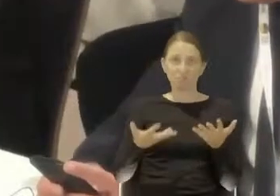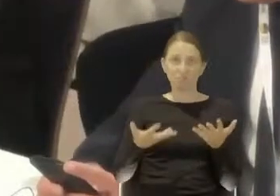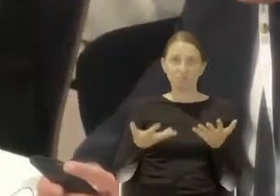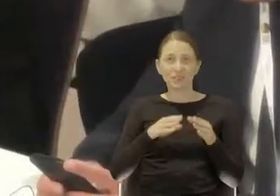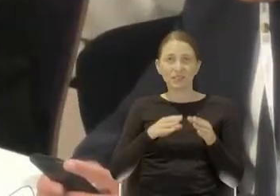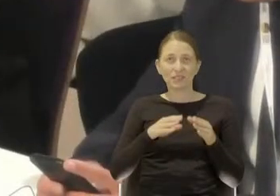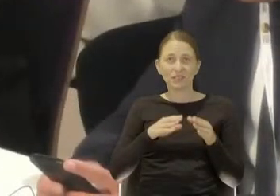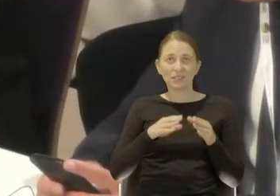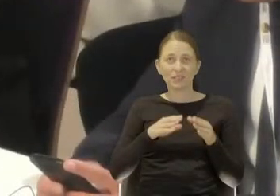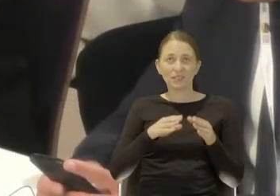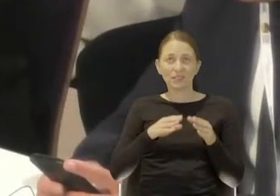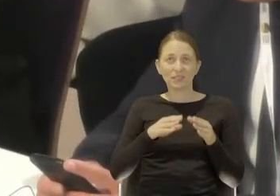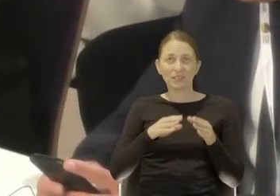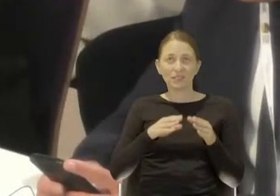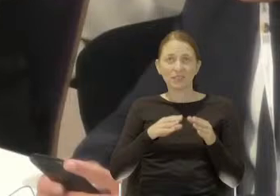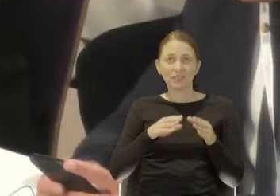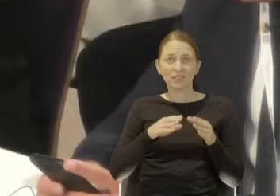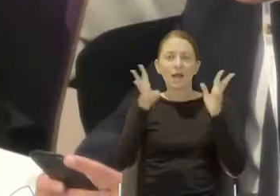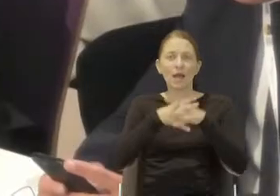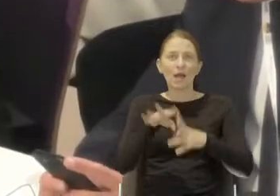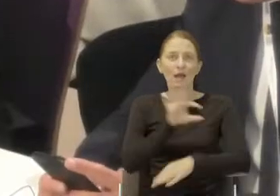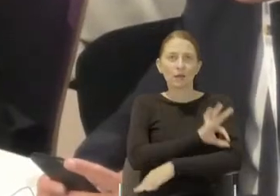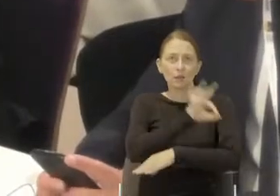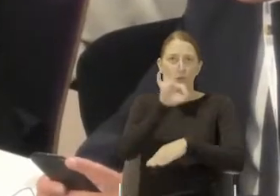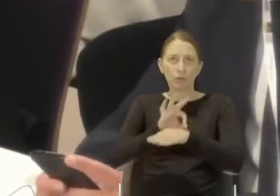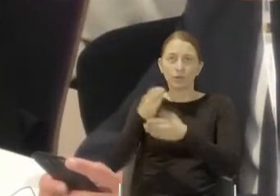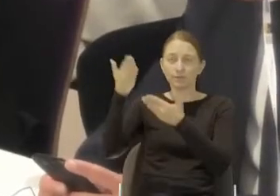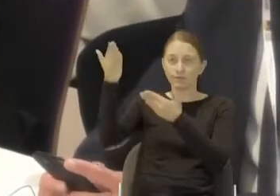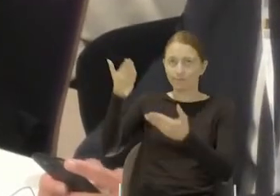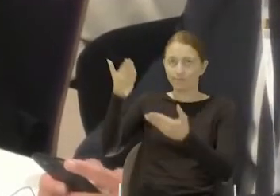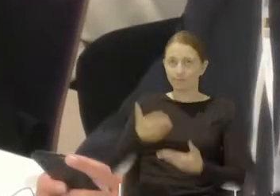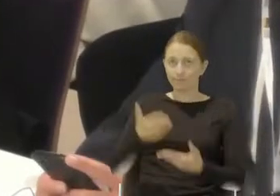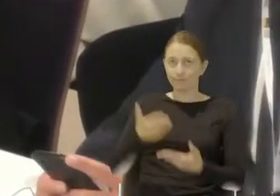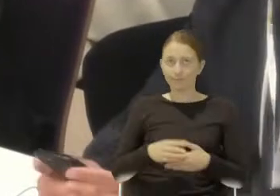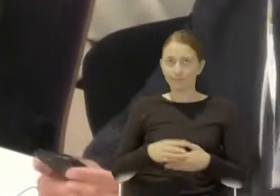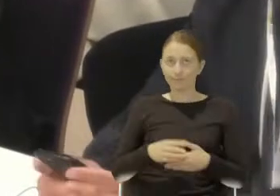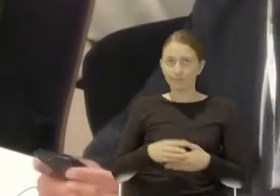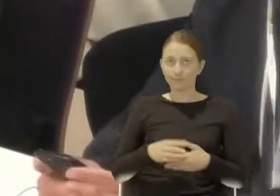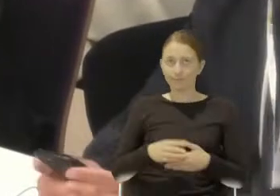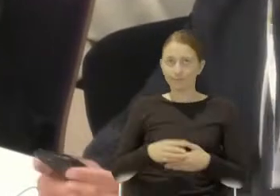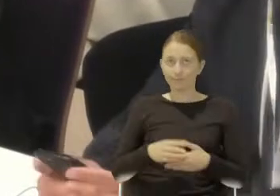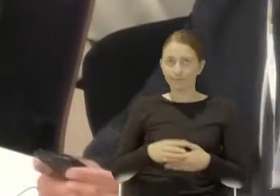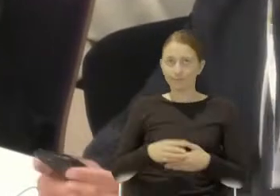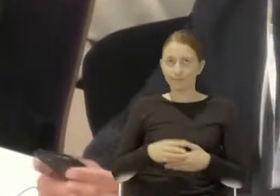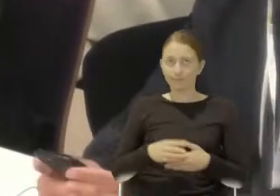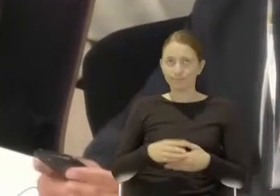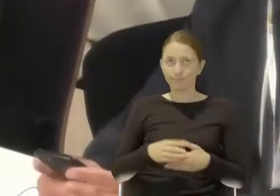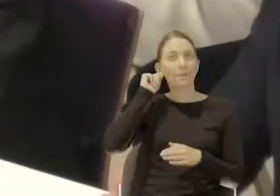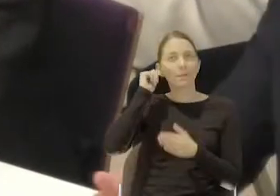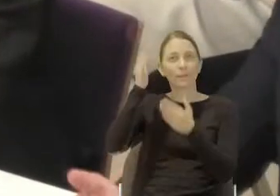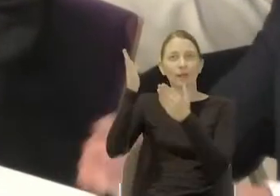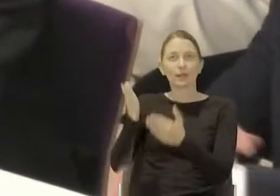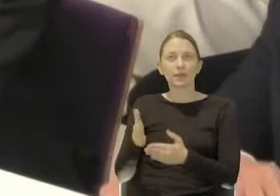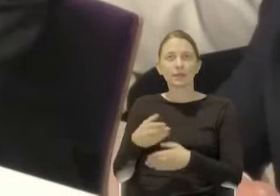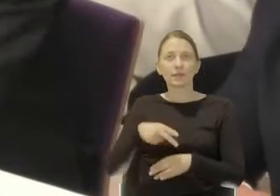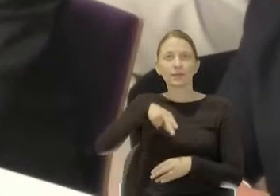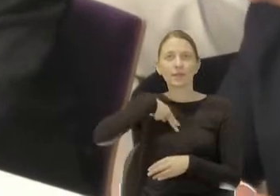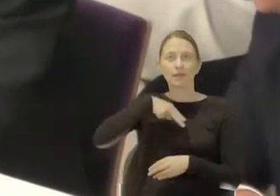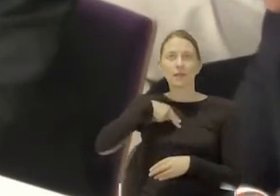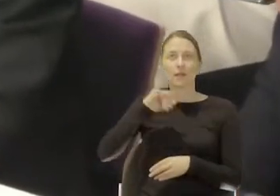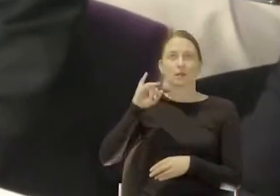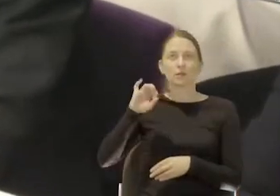Thank you. Dear Madam Executive Director of UN Habitat, dear Mr. President, distinguished ministers, ladies